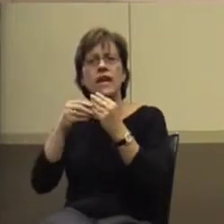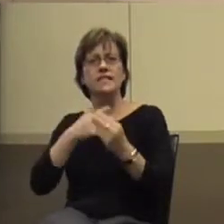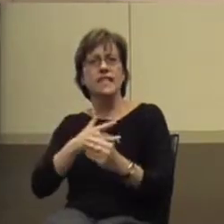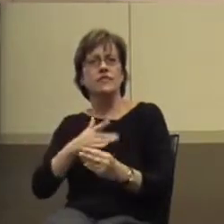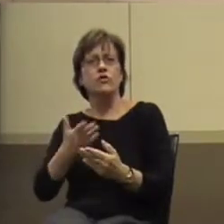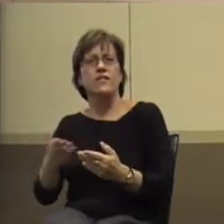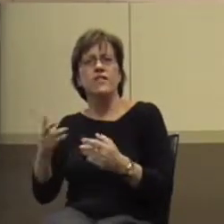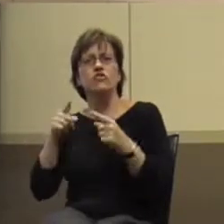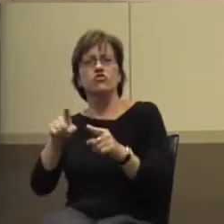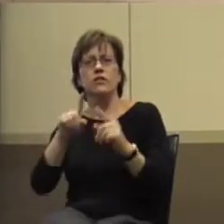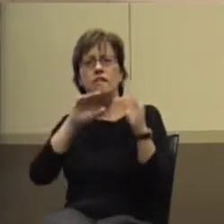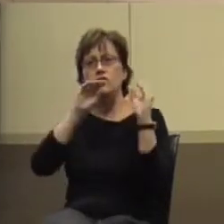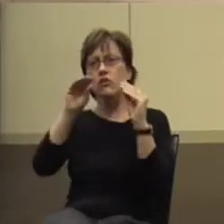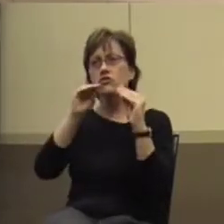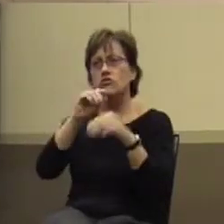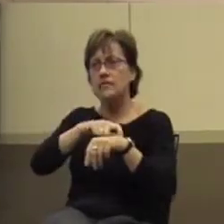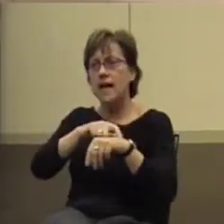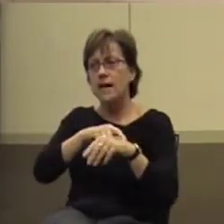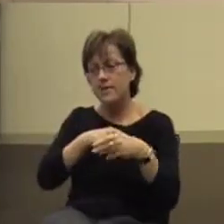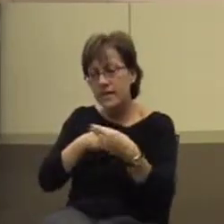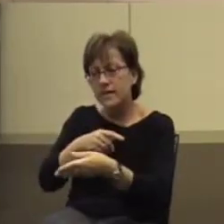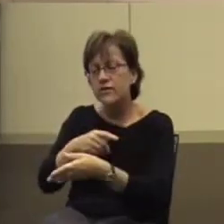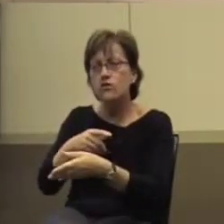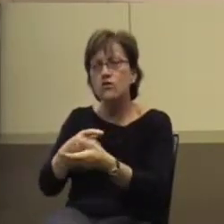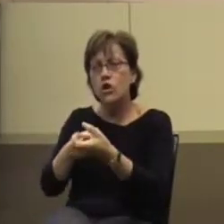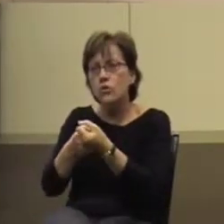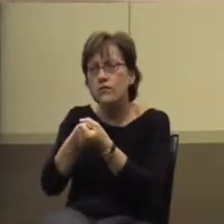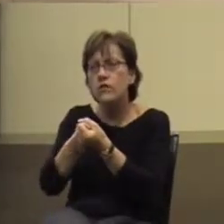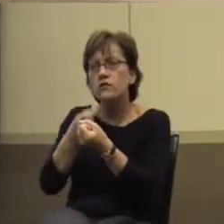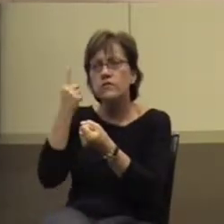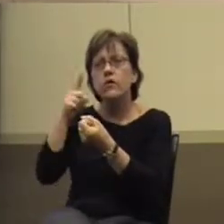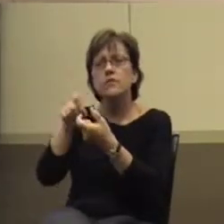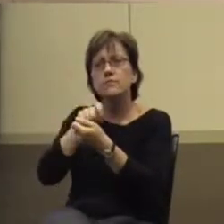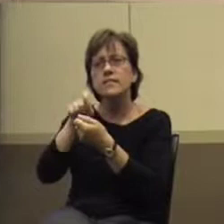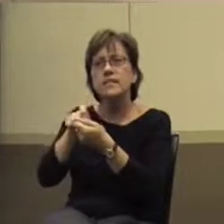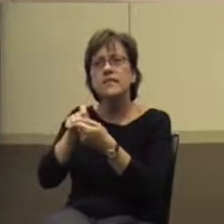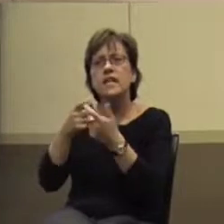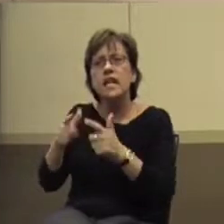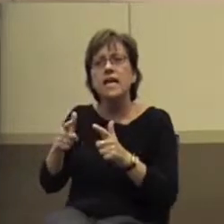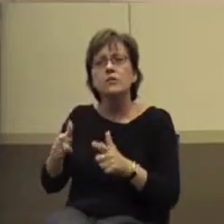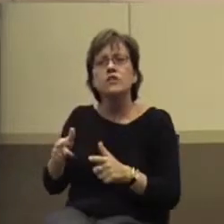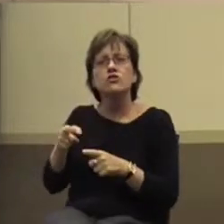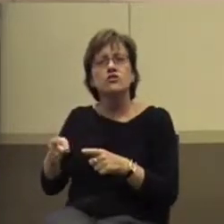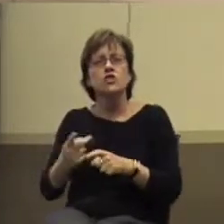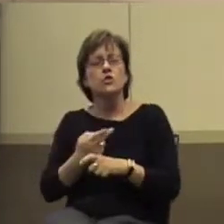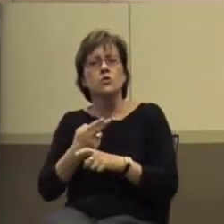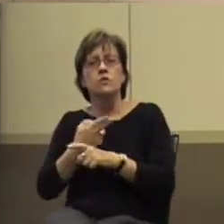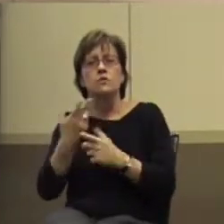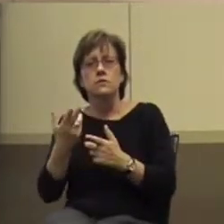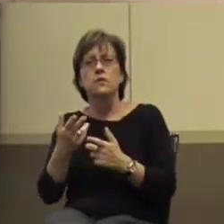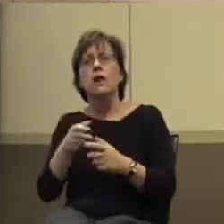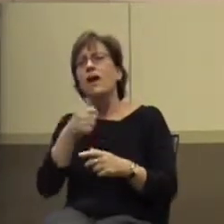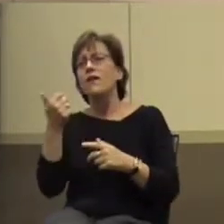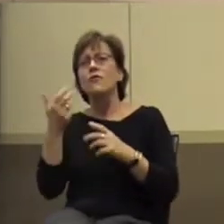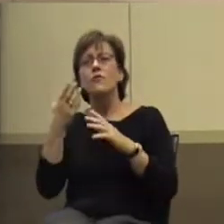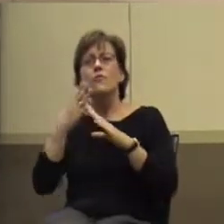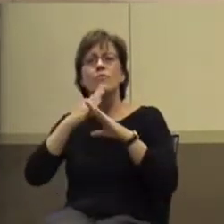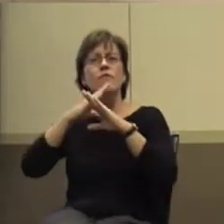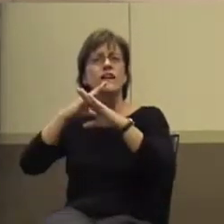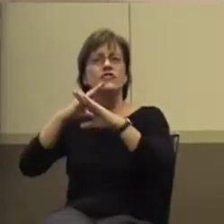sensory things during the instructional time and giving her a reinforcer for specific language. So, Any other prevention strategies?